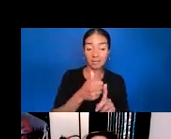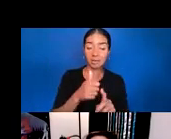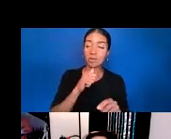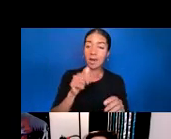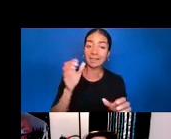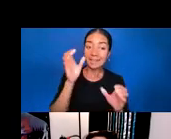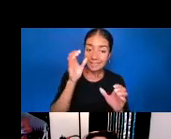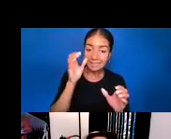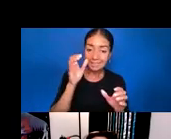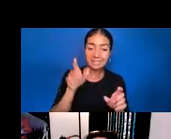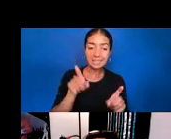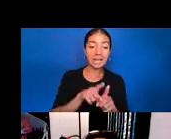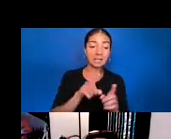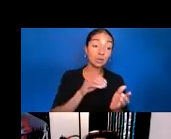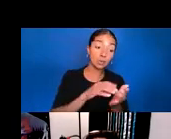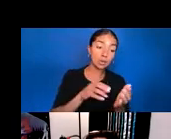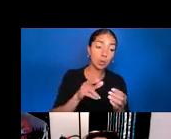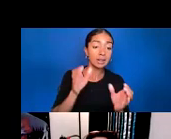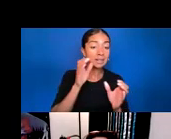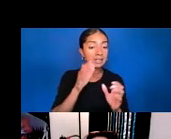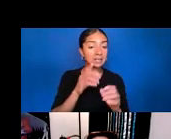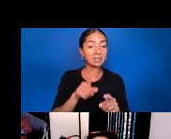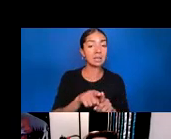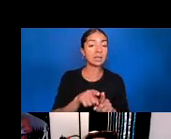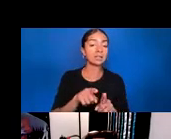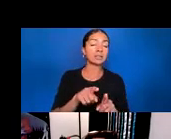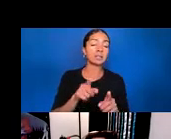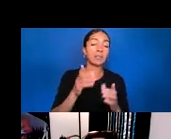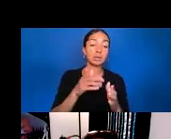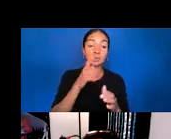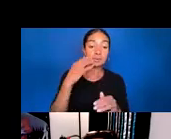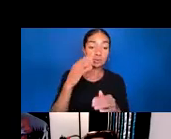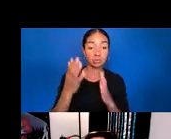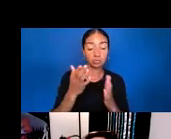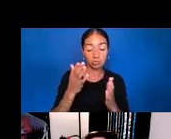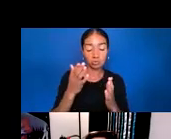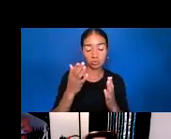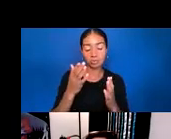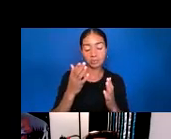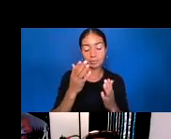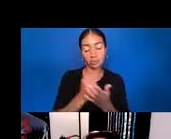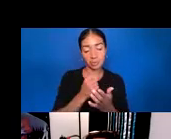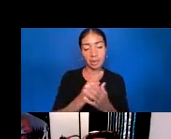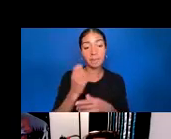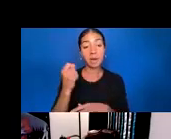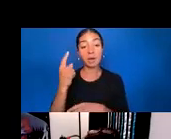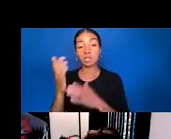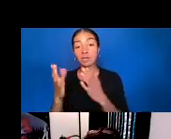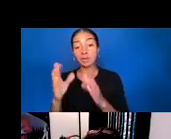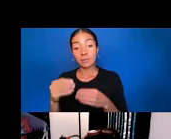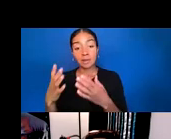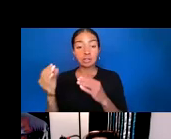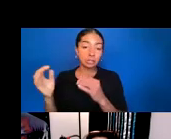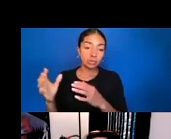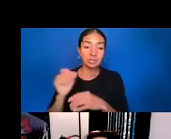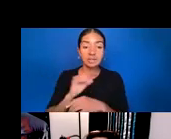as somebody in treatment, but service providers or teachers or staff or other